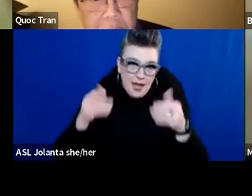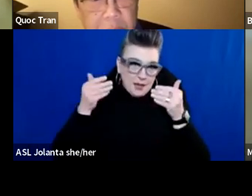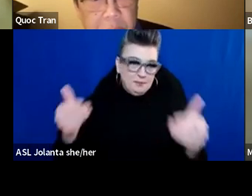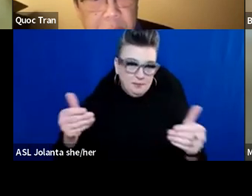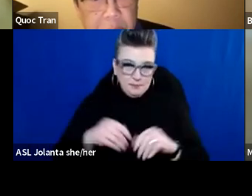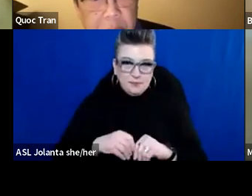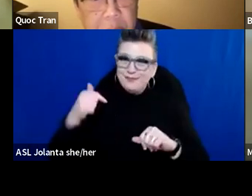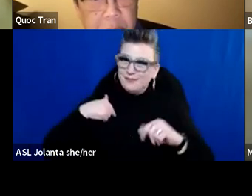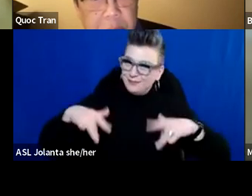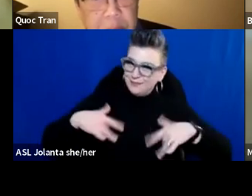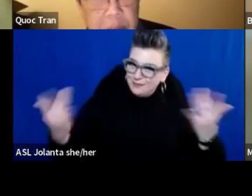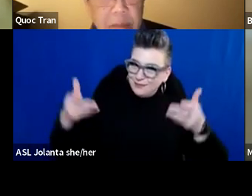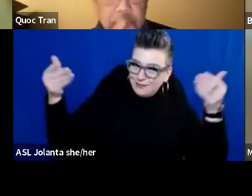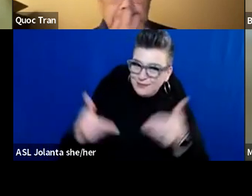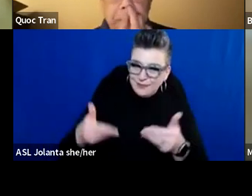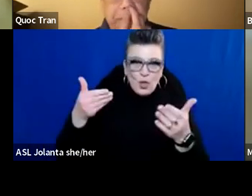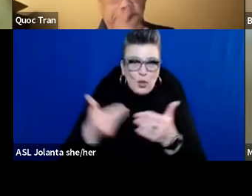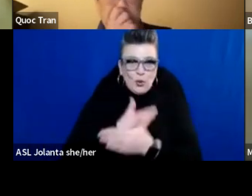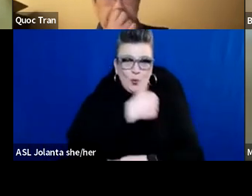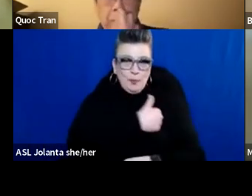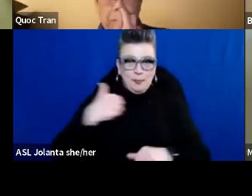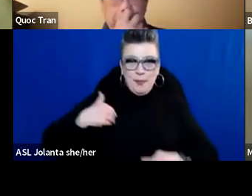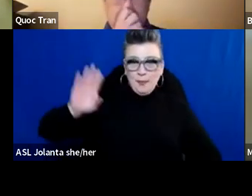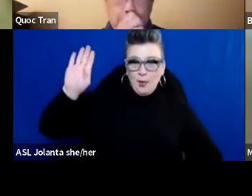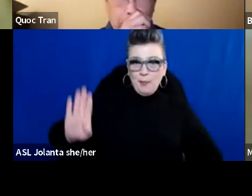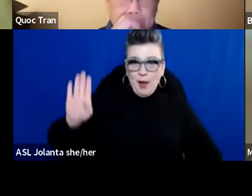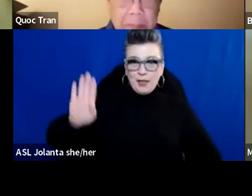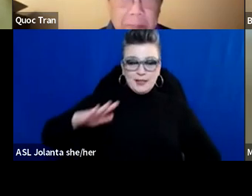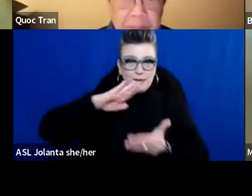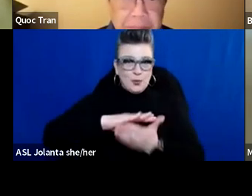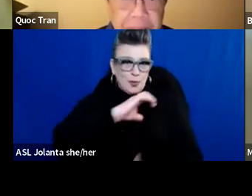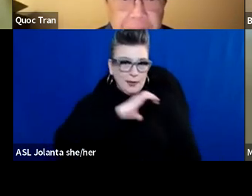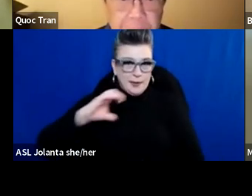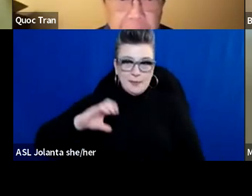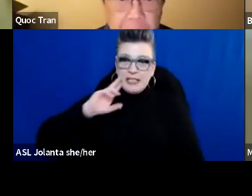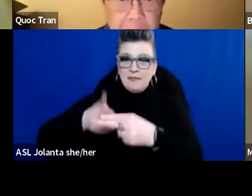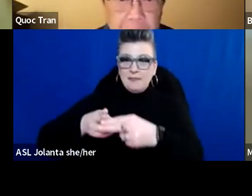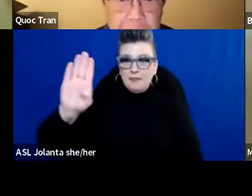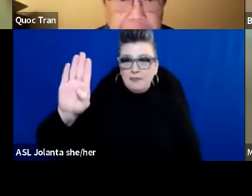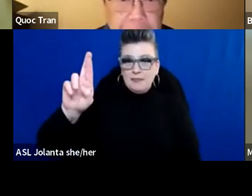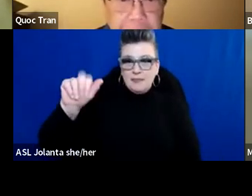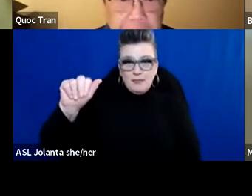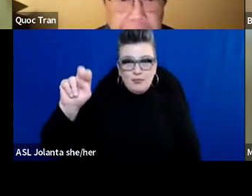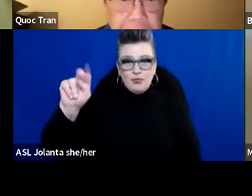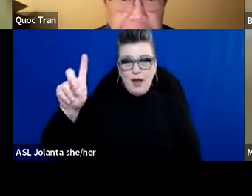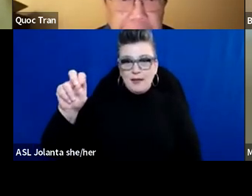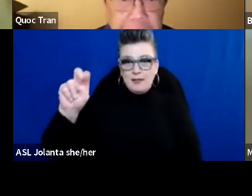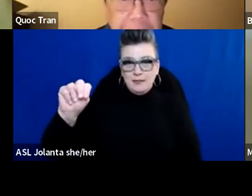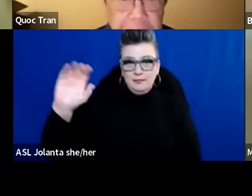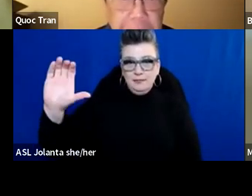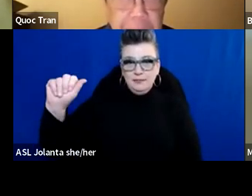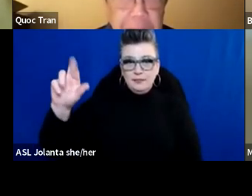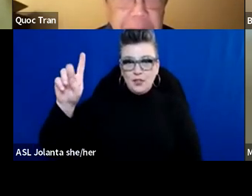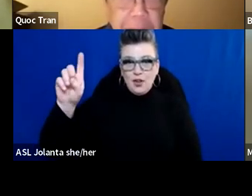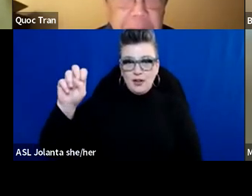the boston school committee brandon card hernandez mr cardet fernandez is currently the